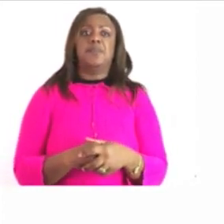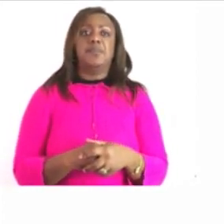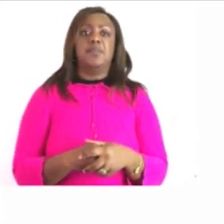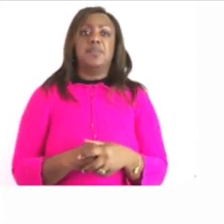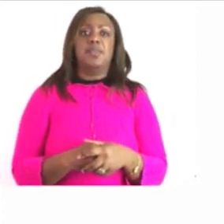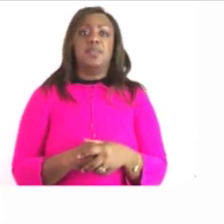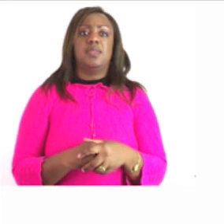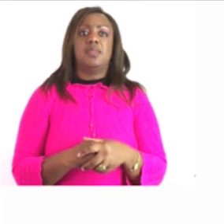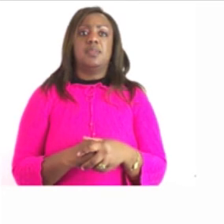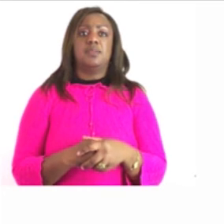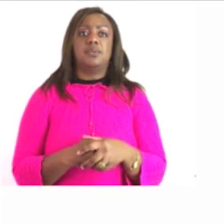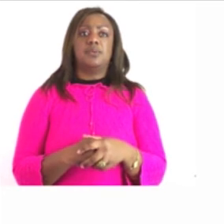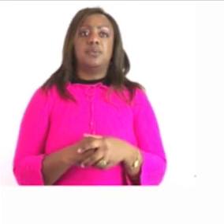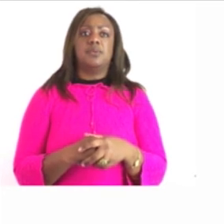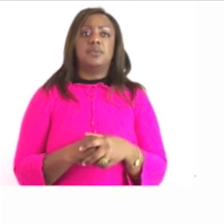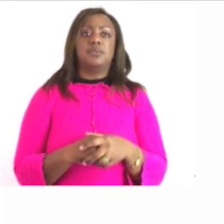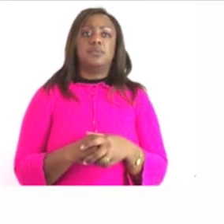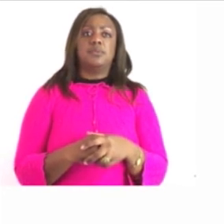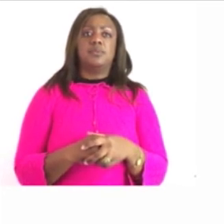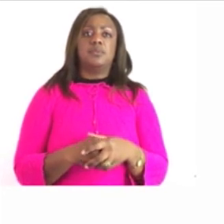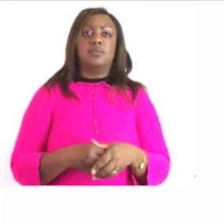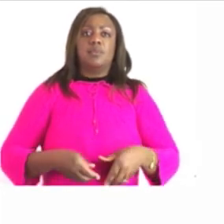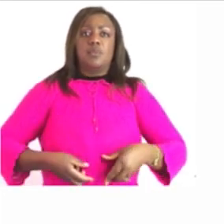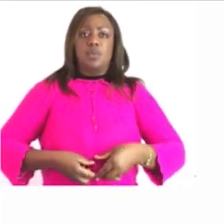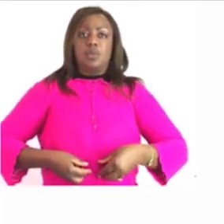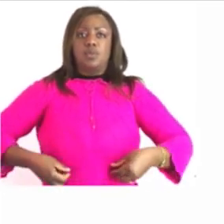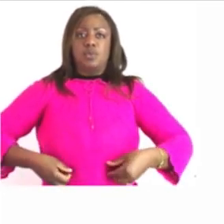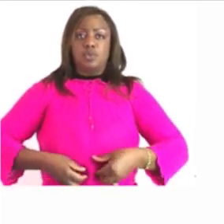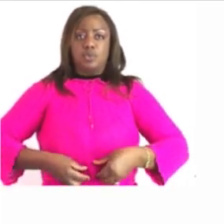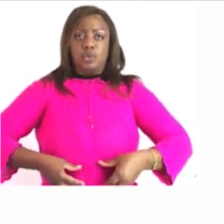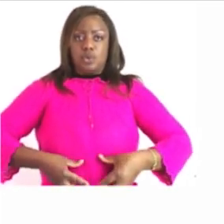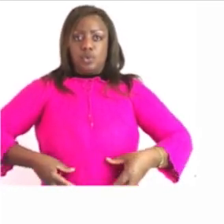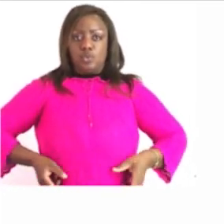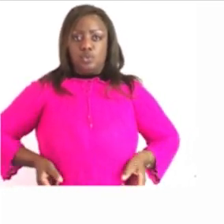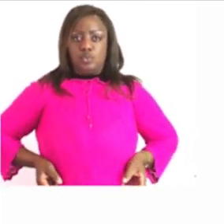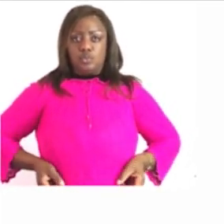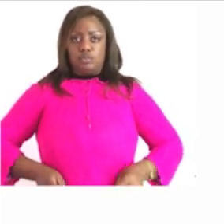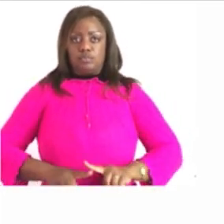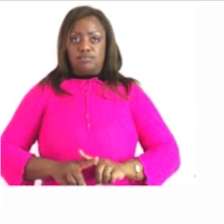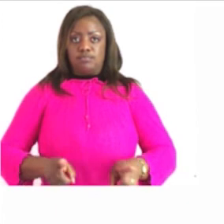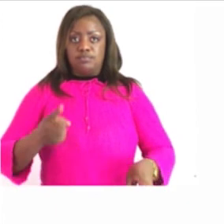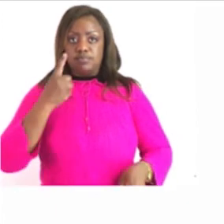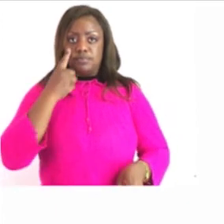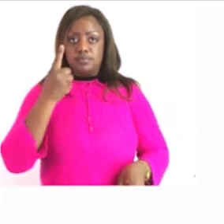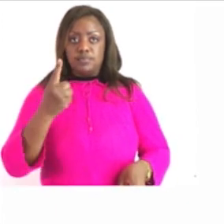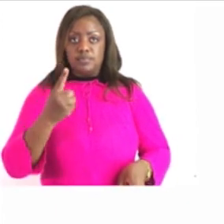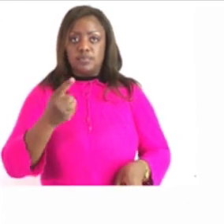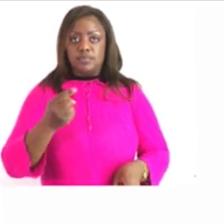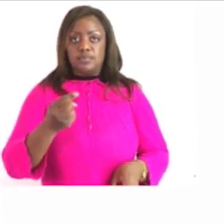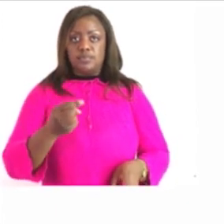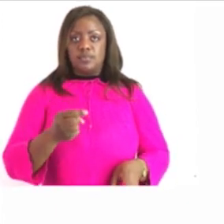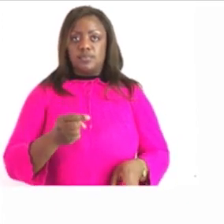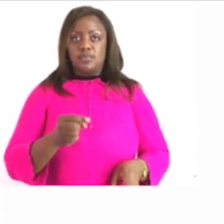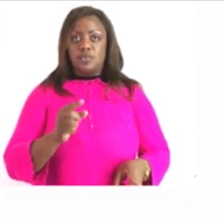at the shapes of the diaphragm on the picture on the left and also on the picture on the right, the one that is on the